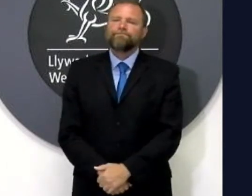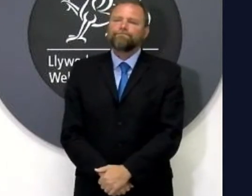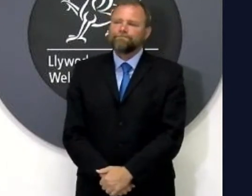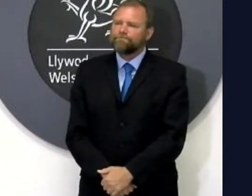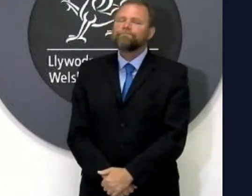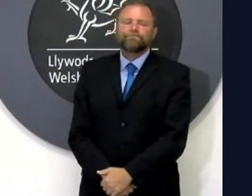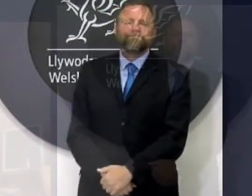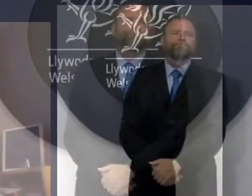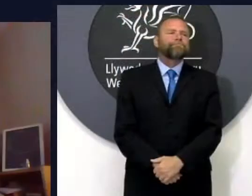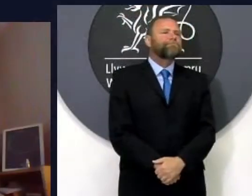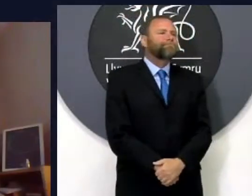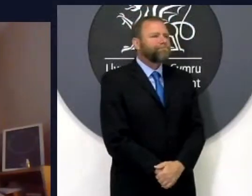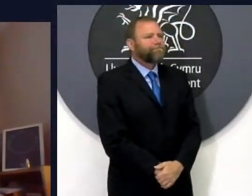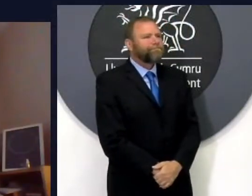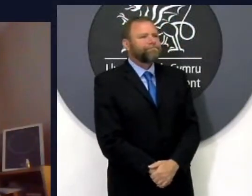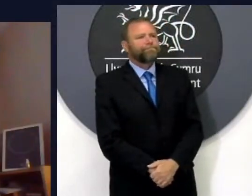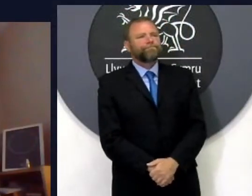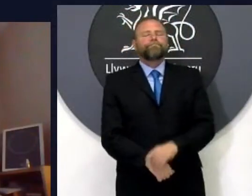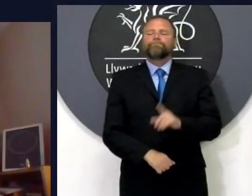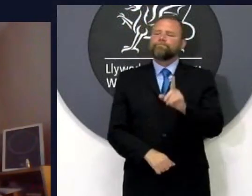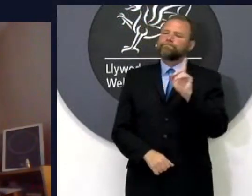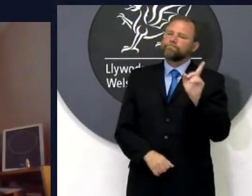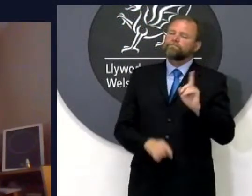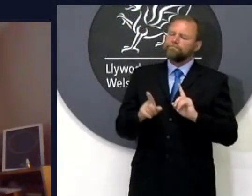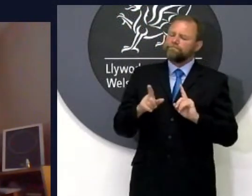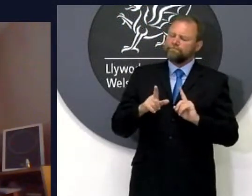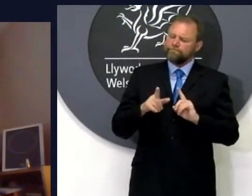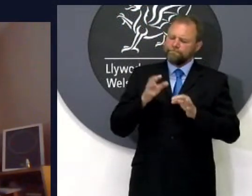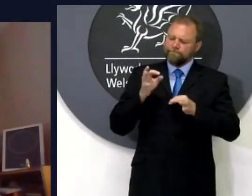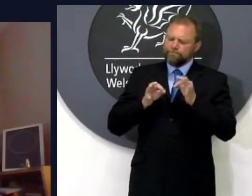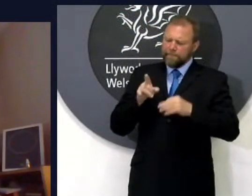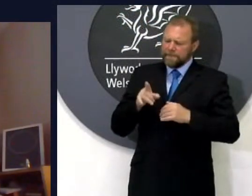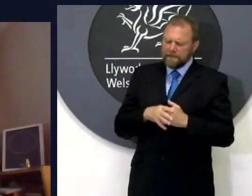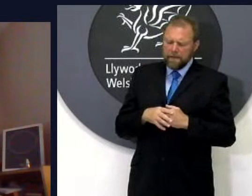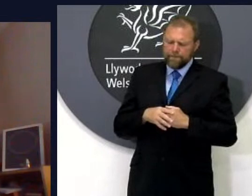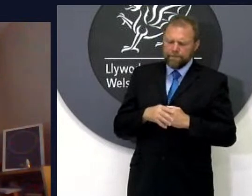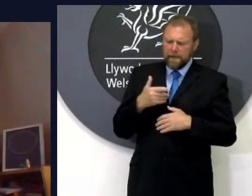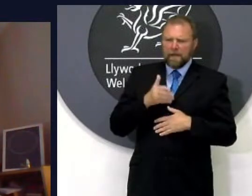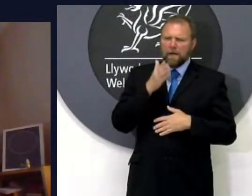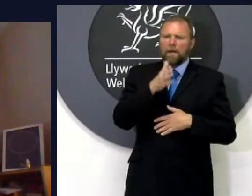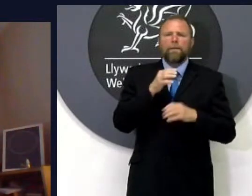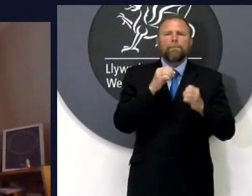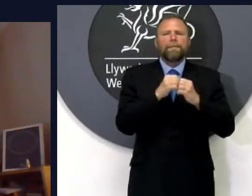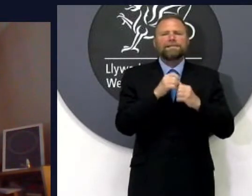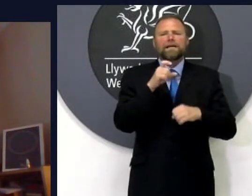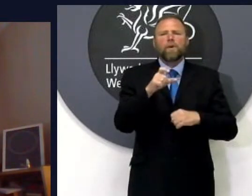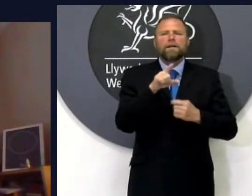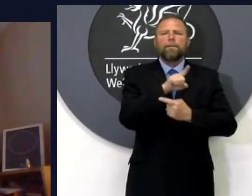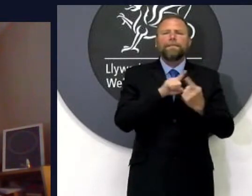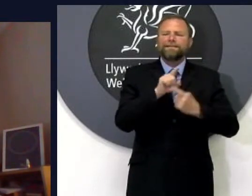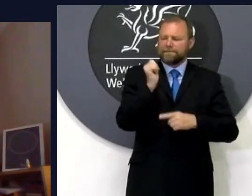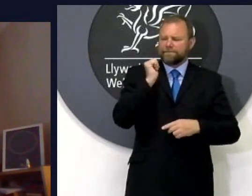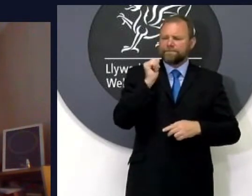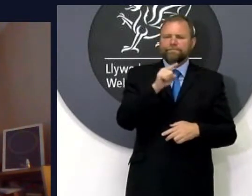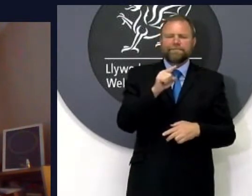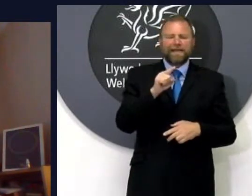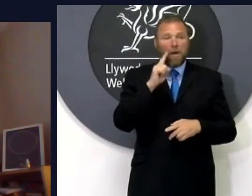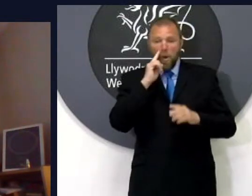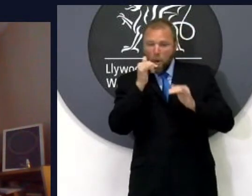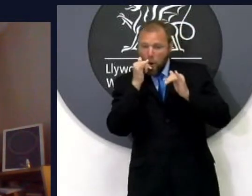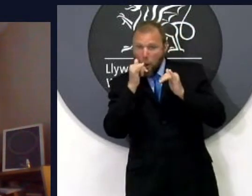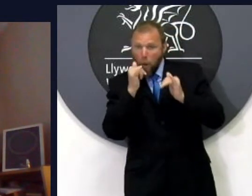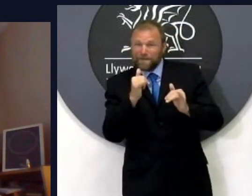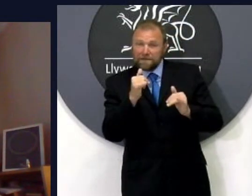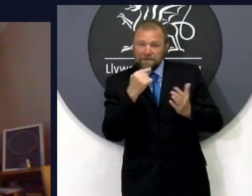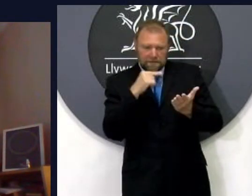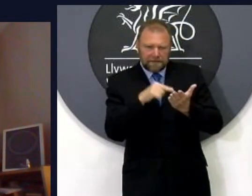Minister, I was at Betsy Cadwallader's health board meeting the other day where auditors had said they hadn't got their governance together for